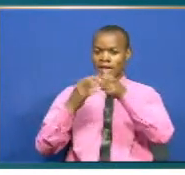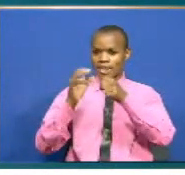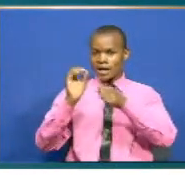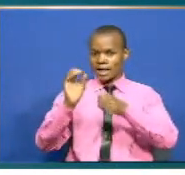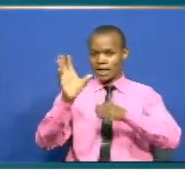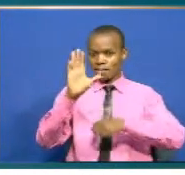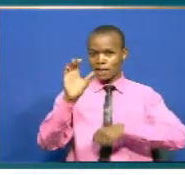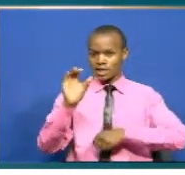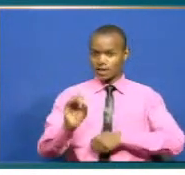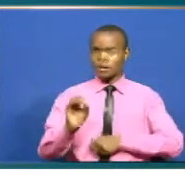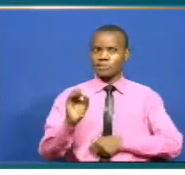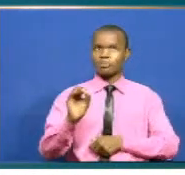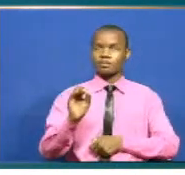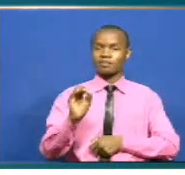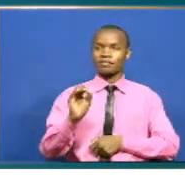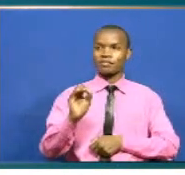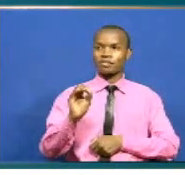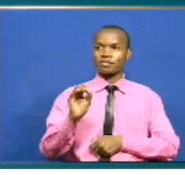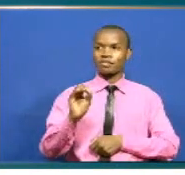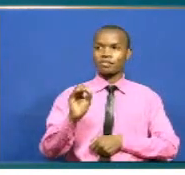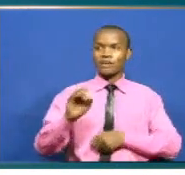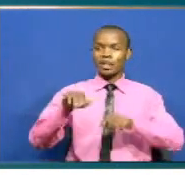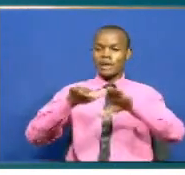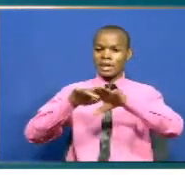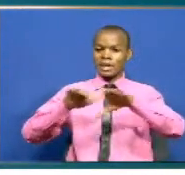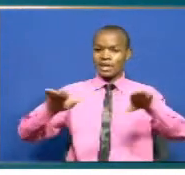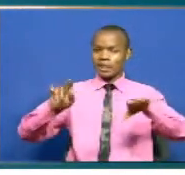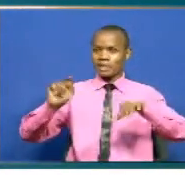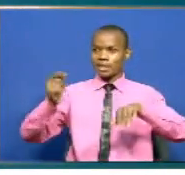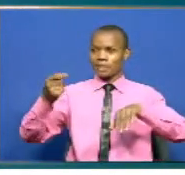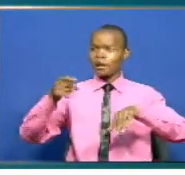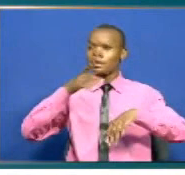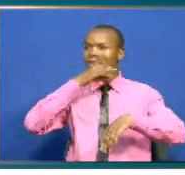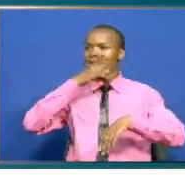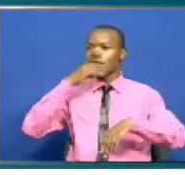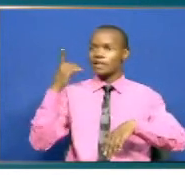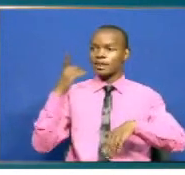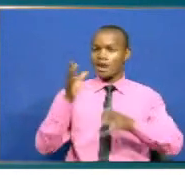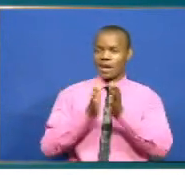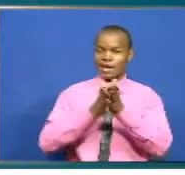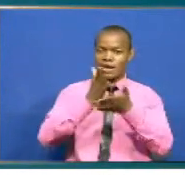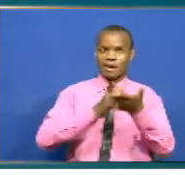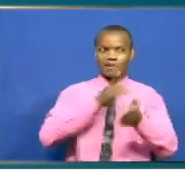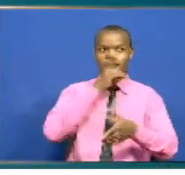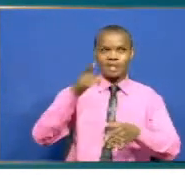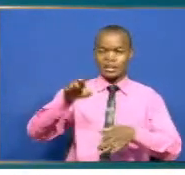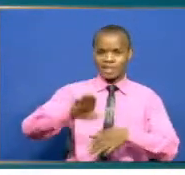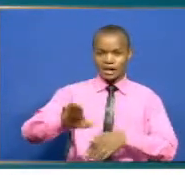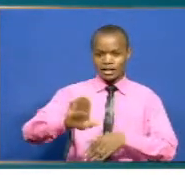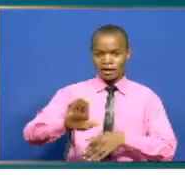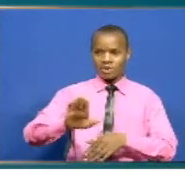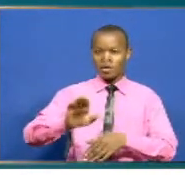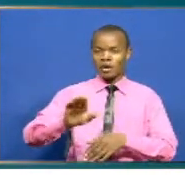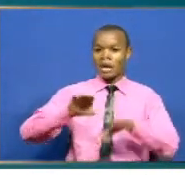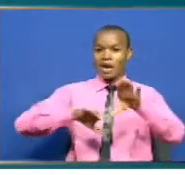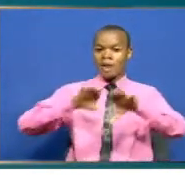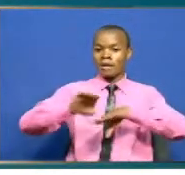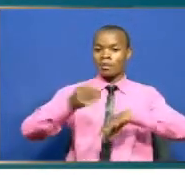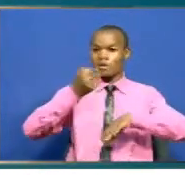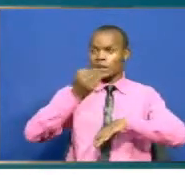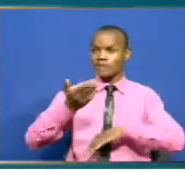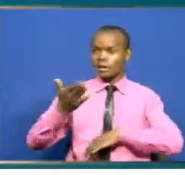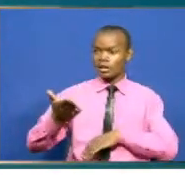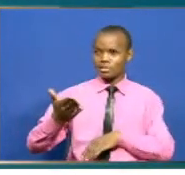80% of the landmass of Kenya are arid and semi-arid regions. And therefore, they feed the animals there. And those